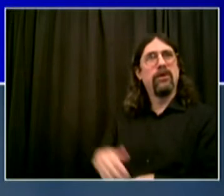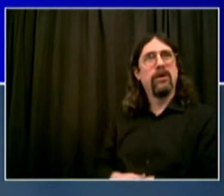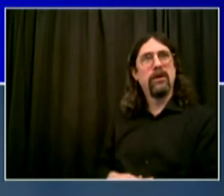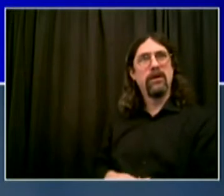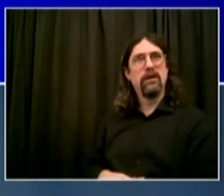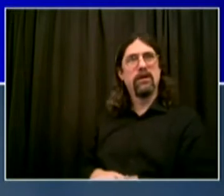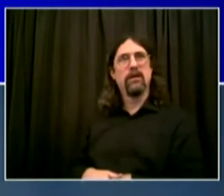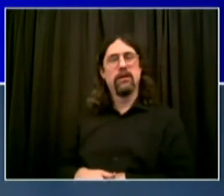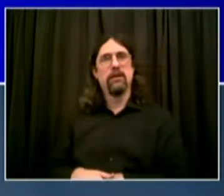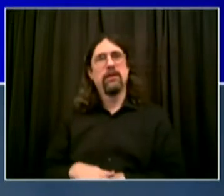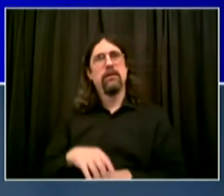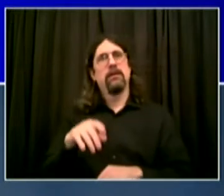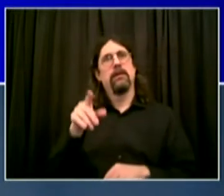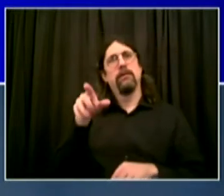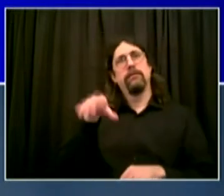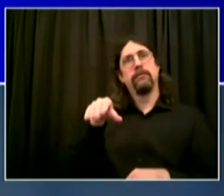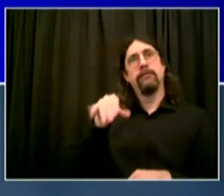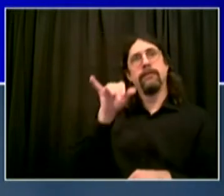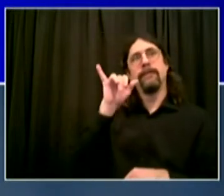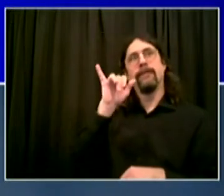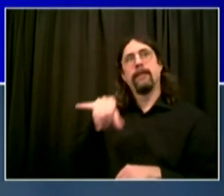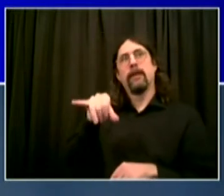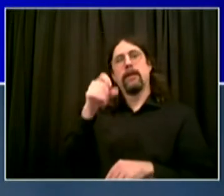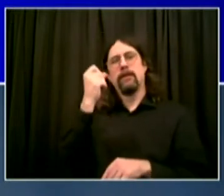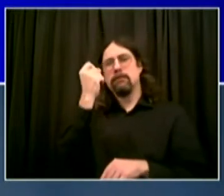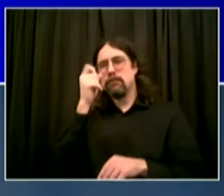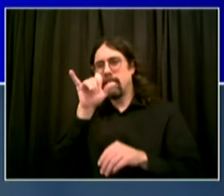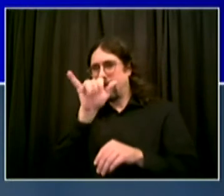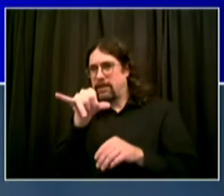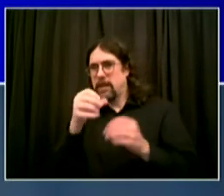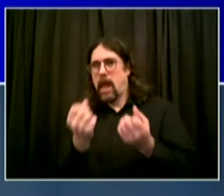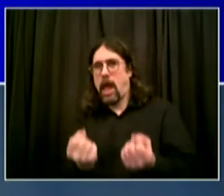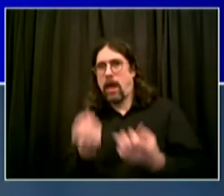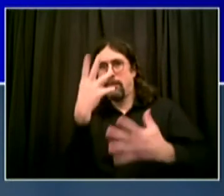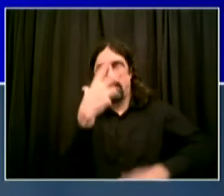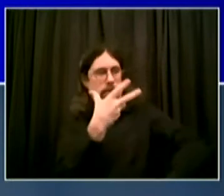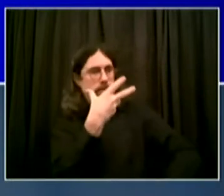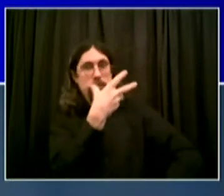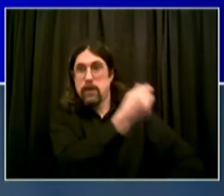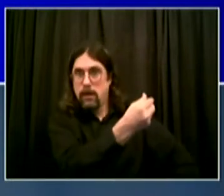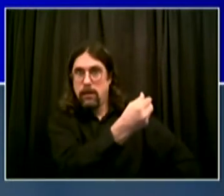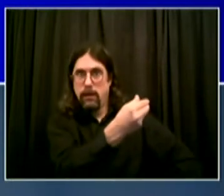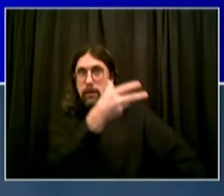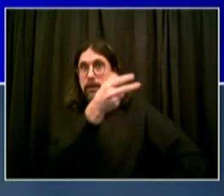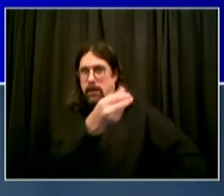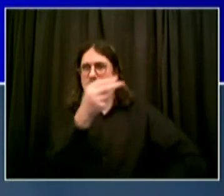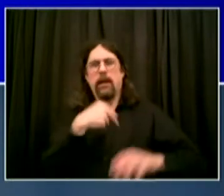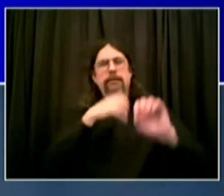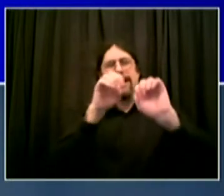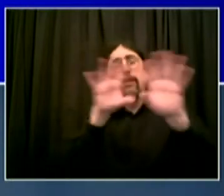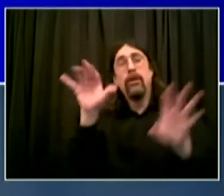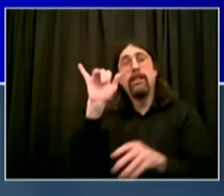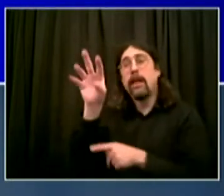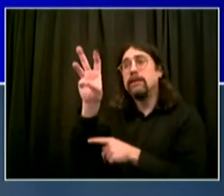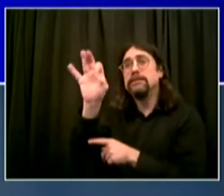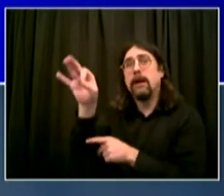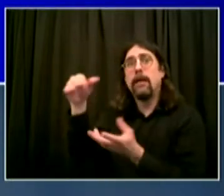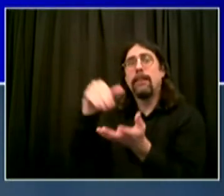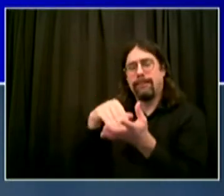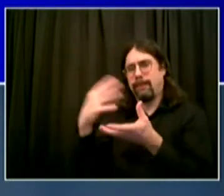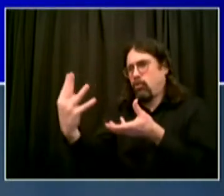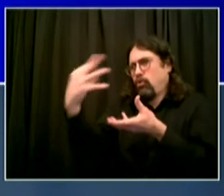699,524 doses given, vaccinations given, since this effort began. Since I like to make comparisons, here's your comparison today. That